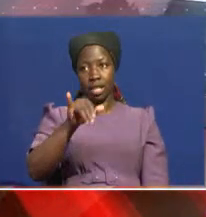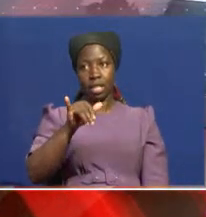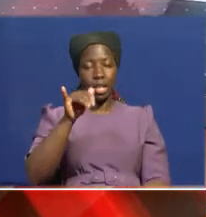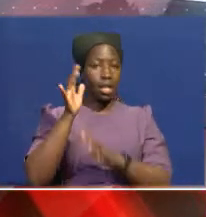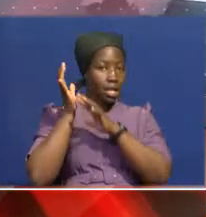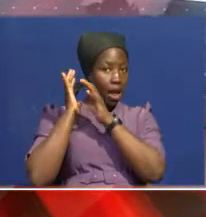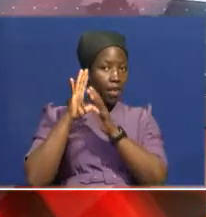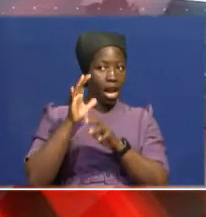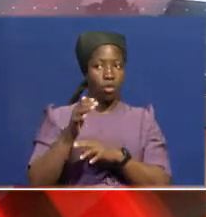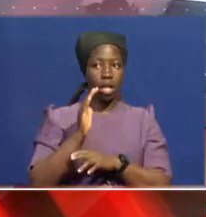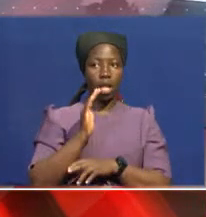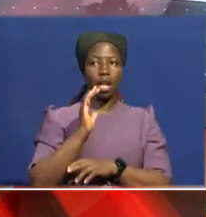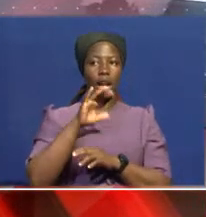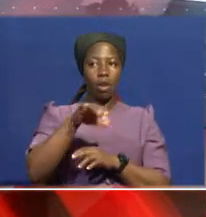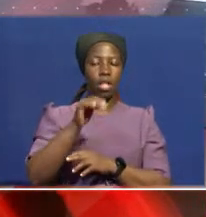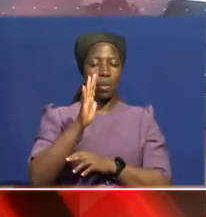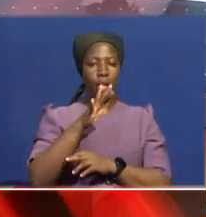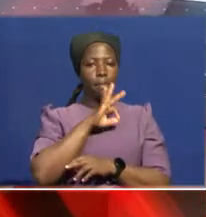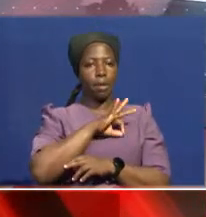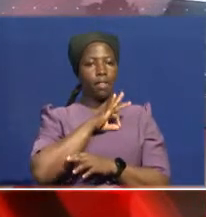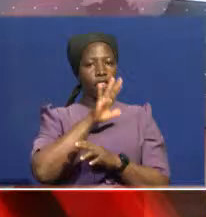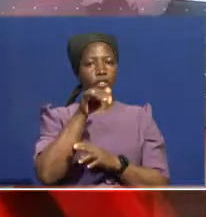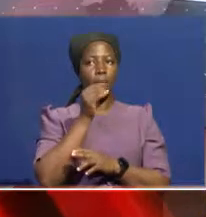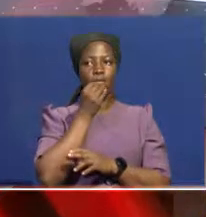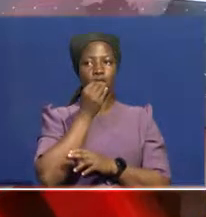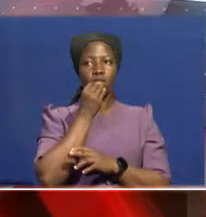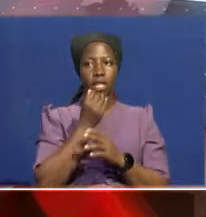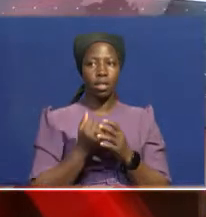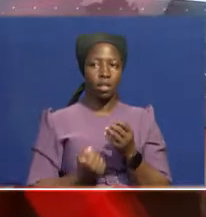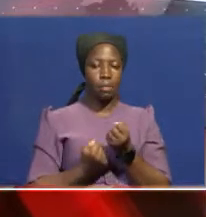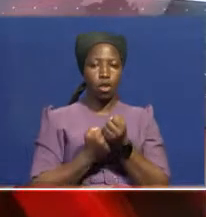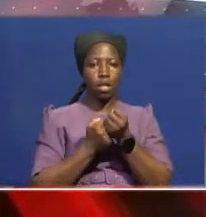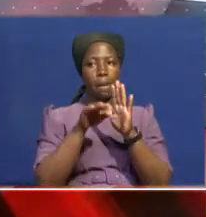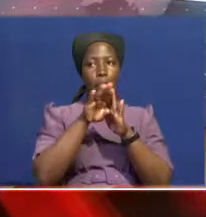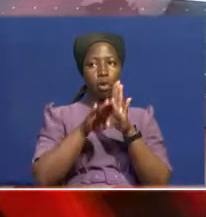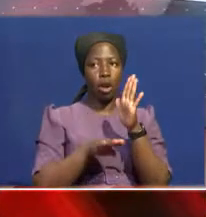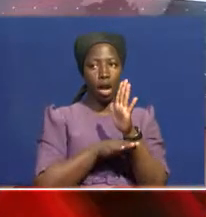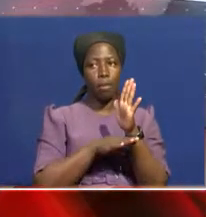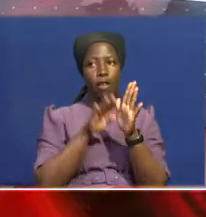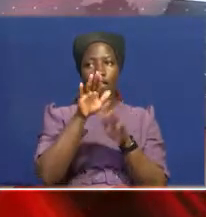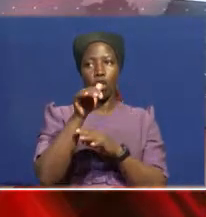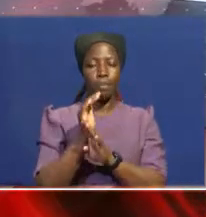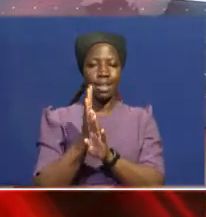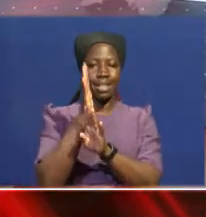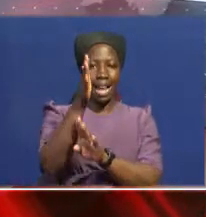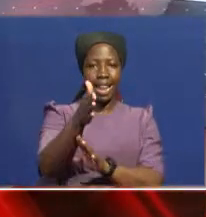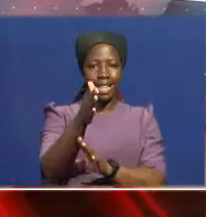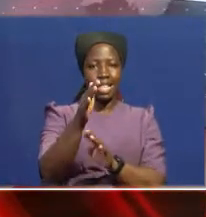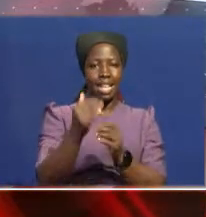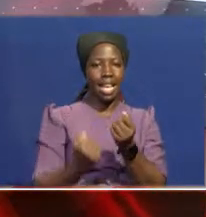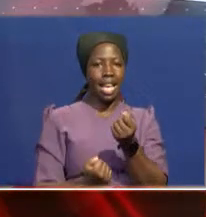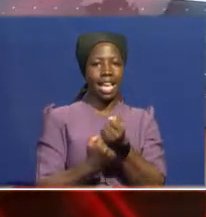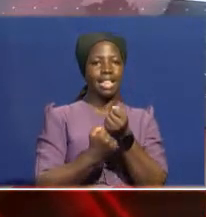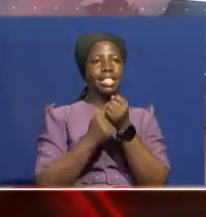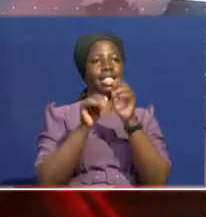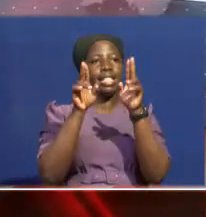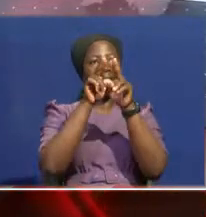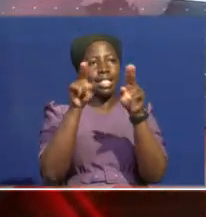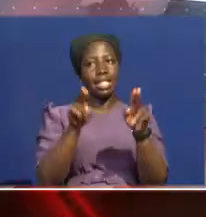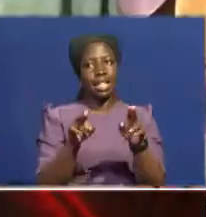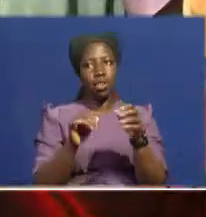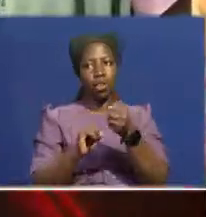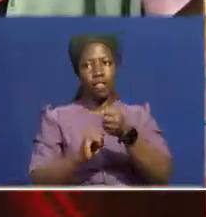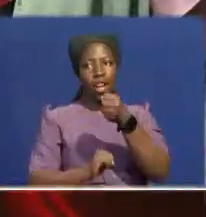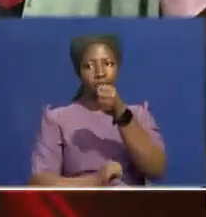are set to benefit from food donation program courtesy of Direct Aid International Foundation. The organization's branch